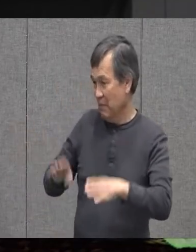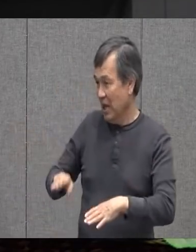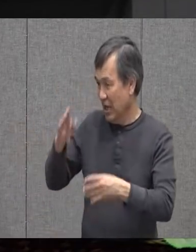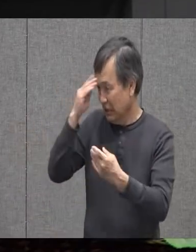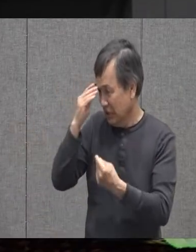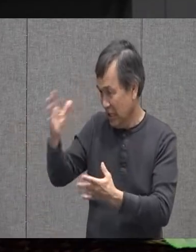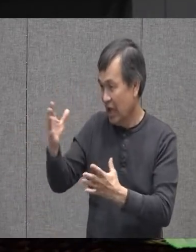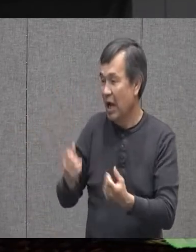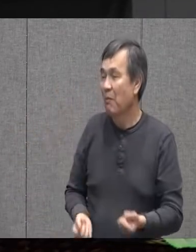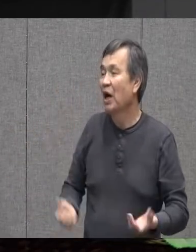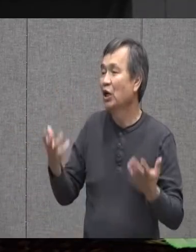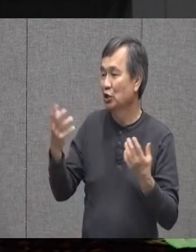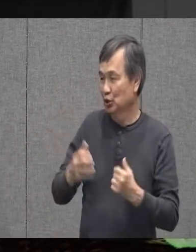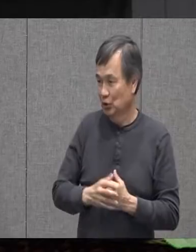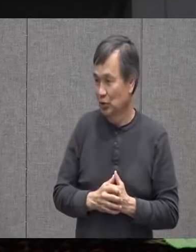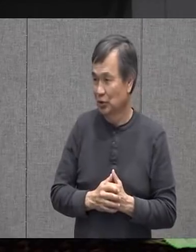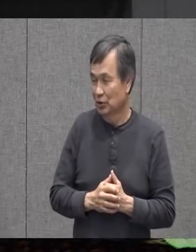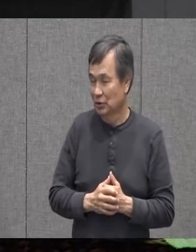how much.